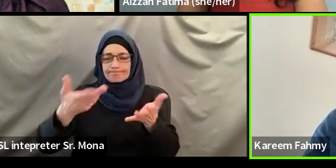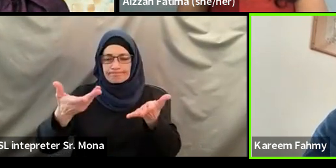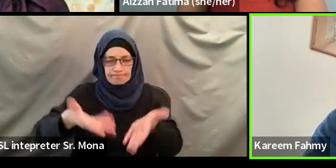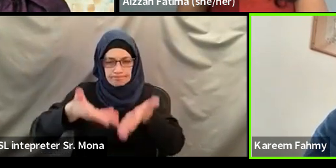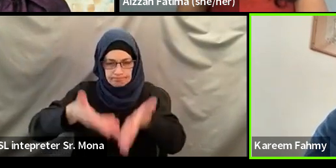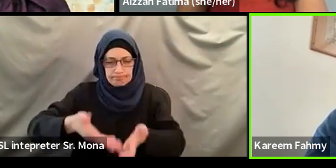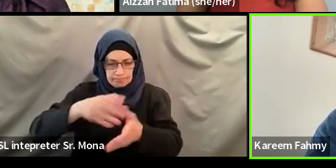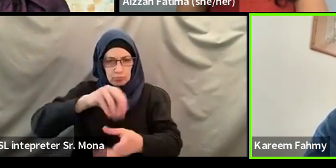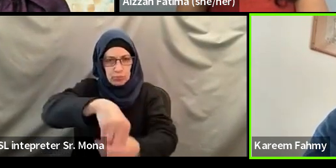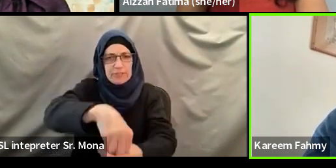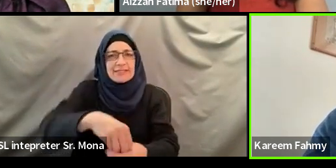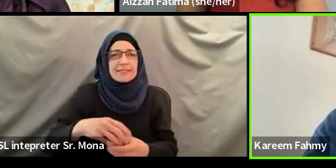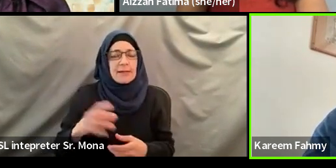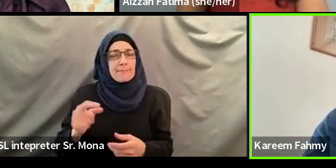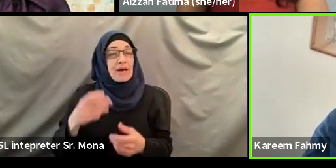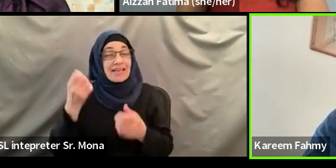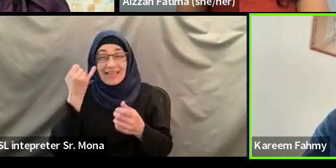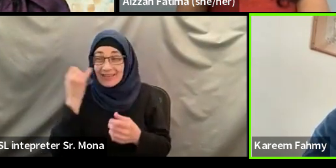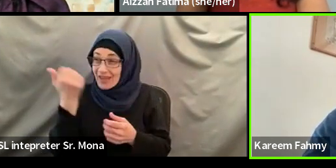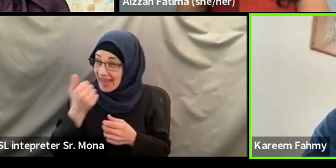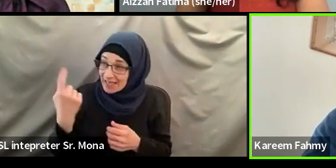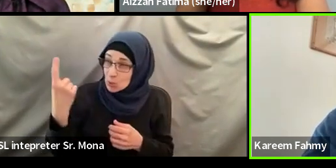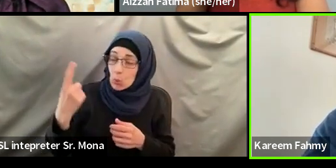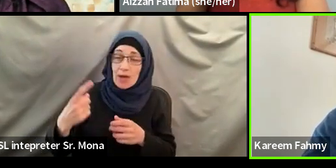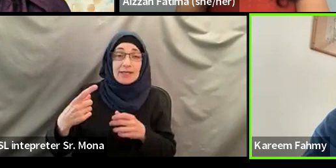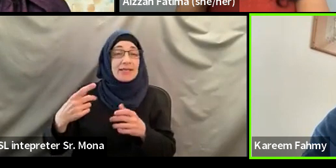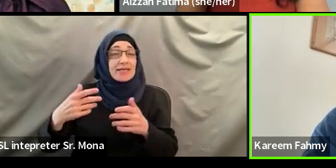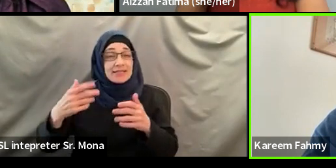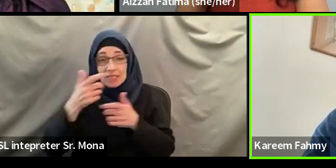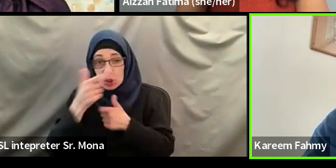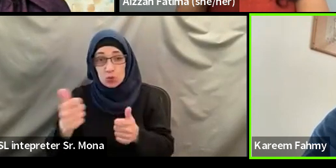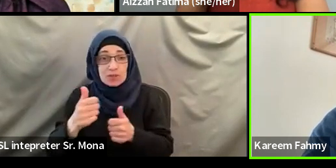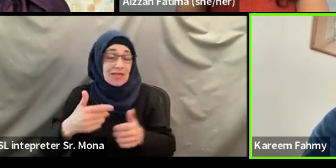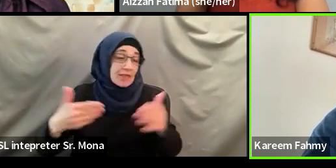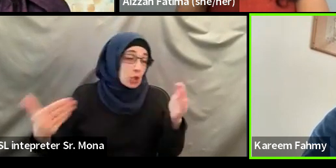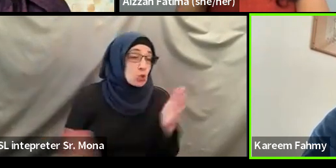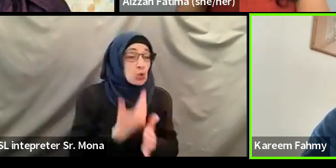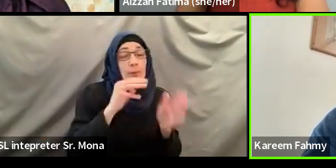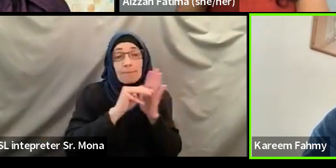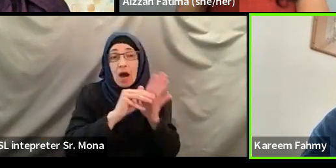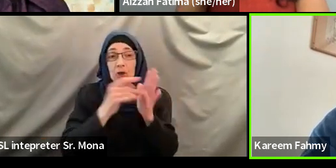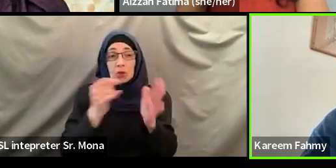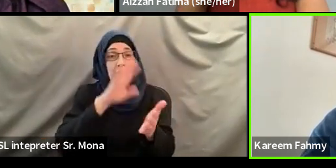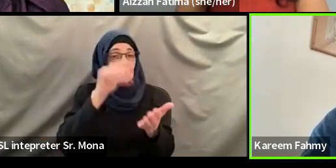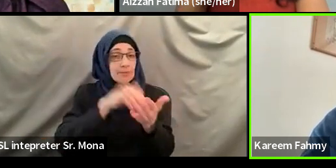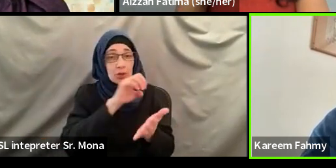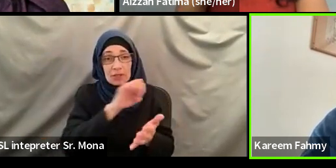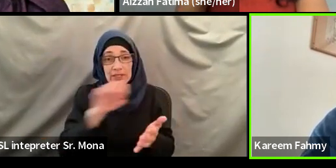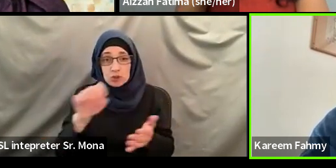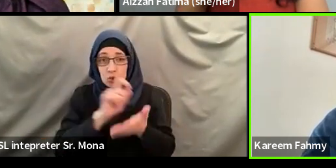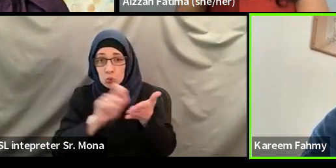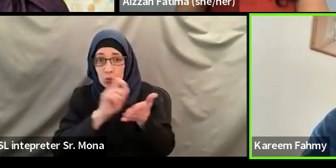model of the Middle Eastern American Writers Lab, as it was called at the LARC, which is now called the